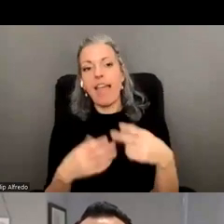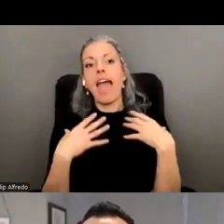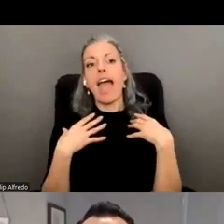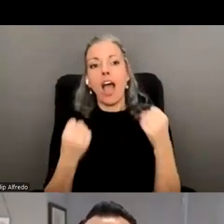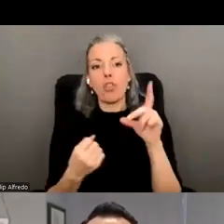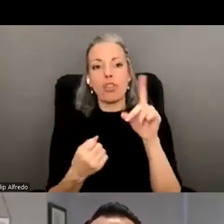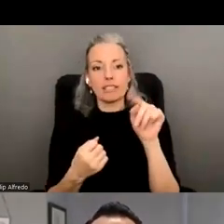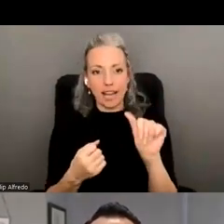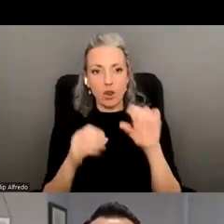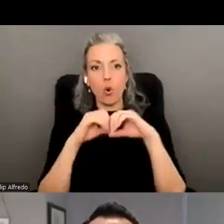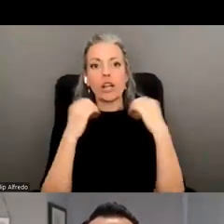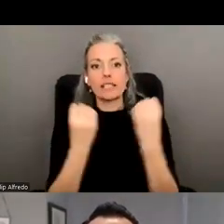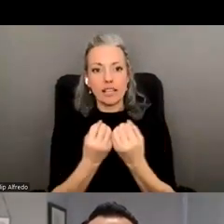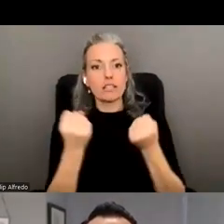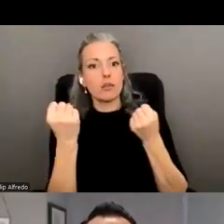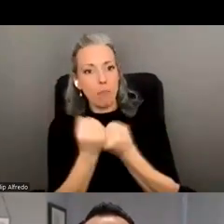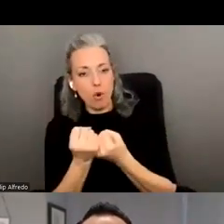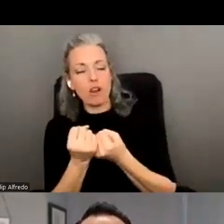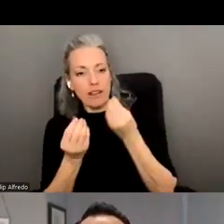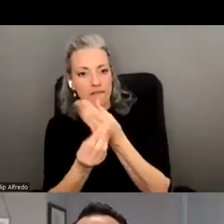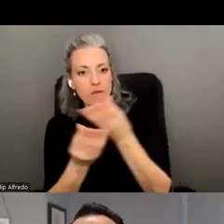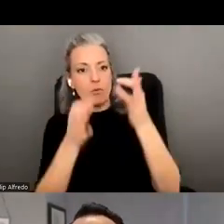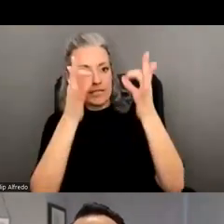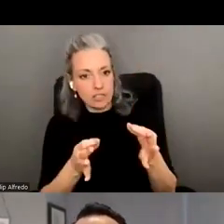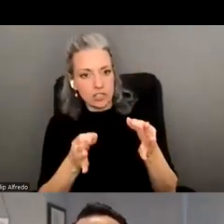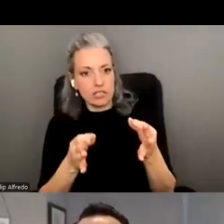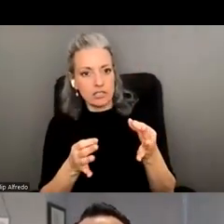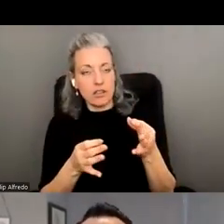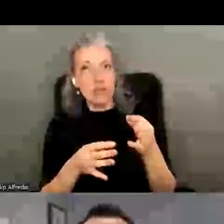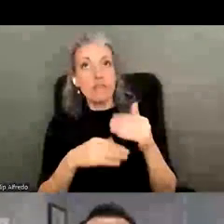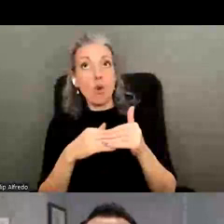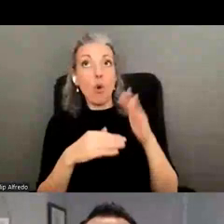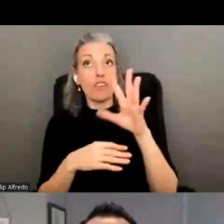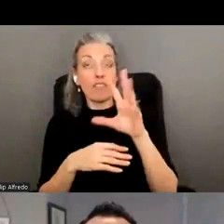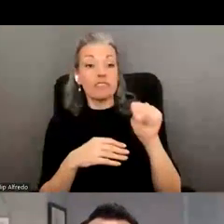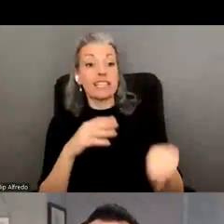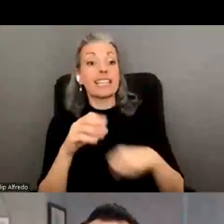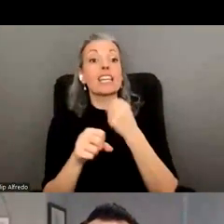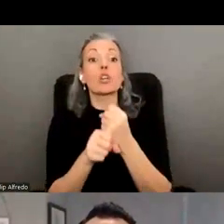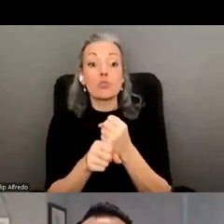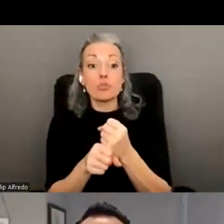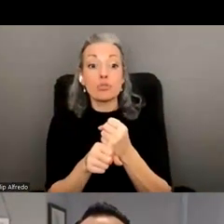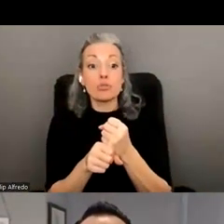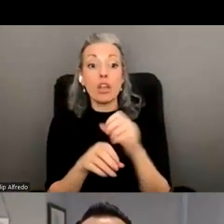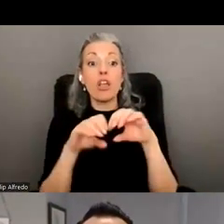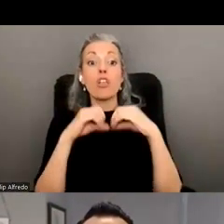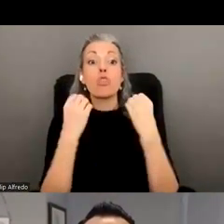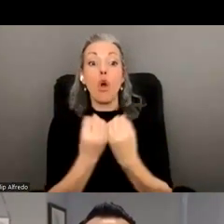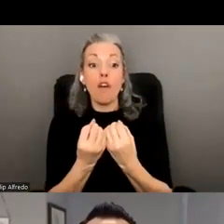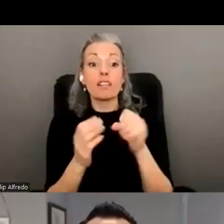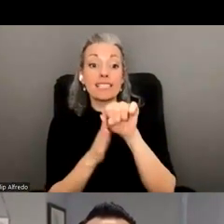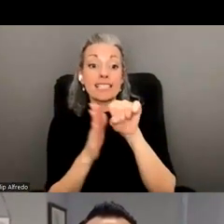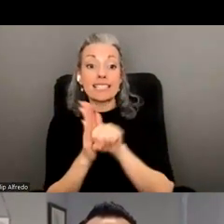organization supporting informed decisions in the state. For nearly 50 years, we were known as the Office of Statewide Health Planning